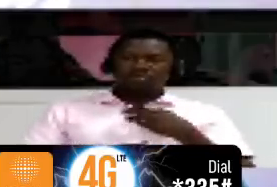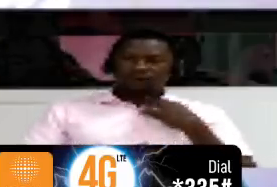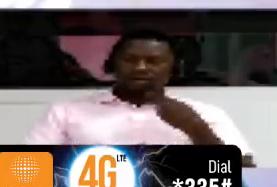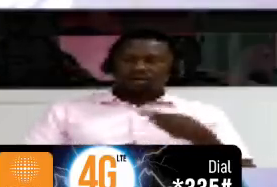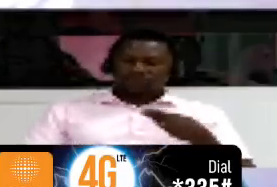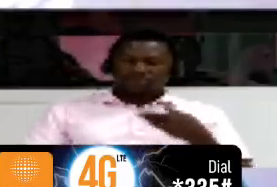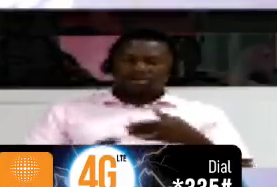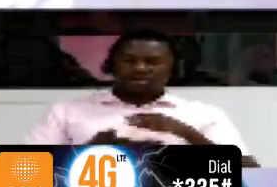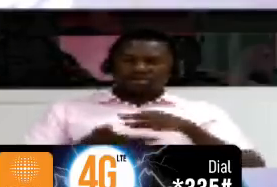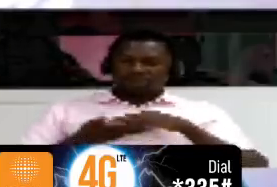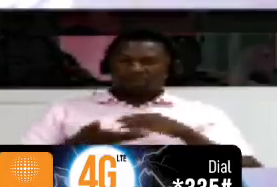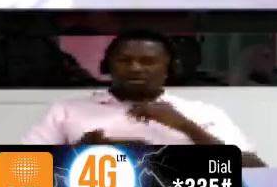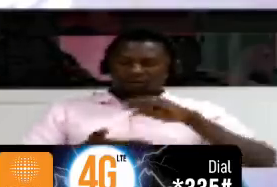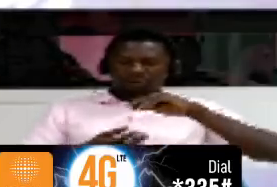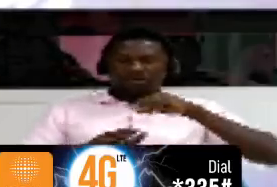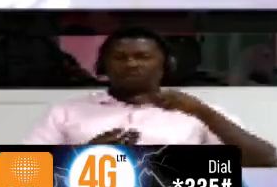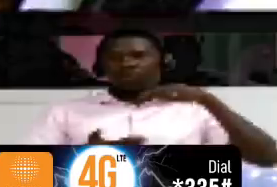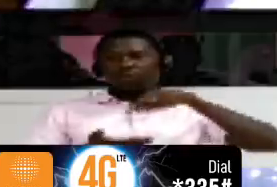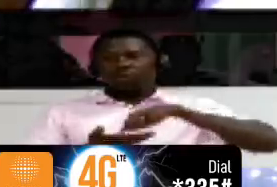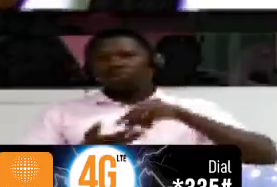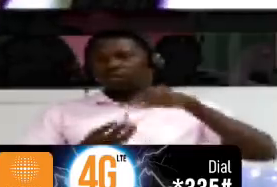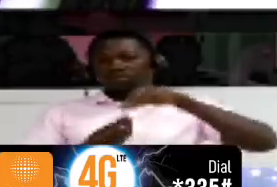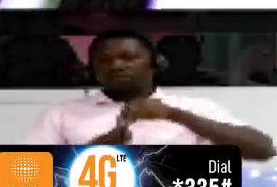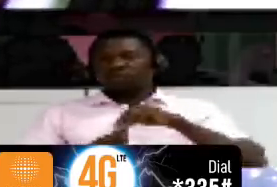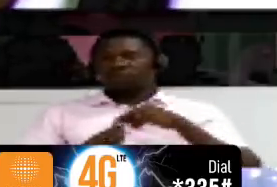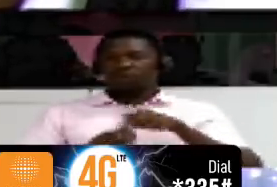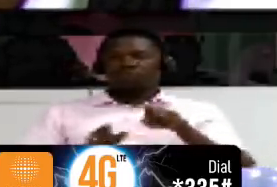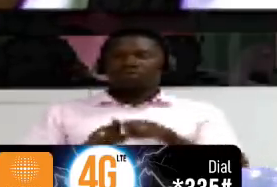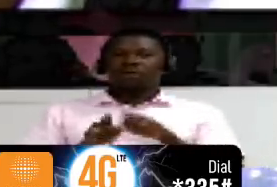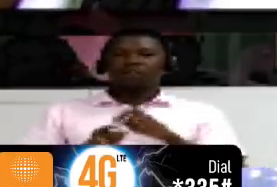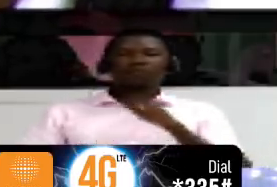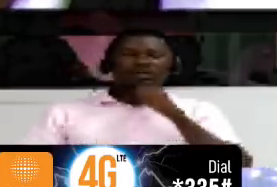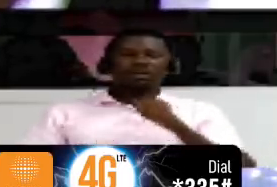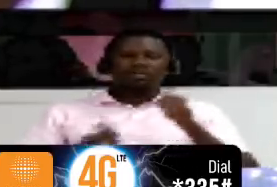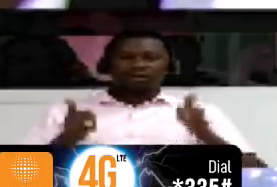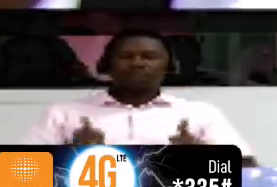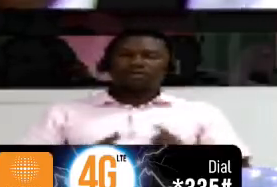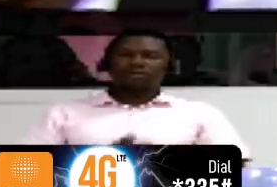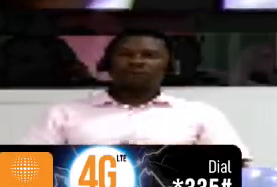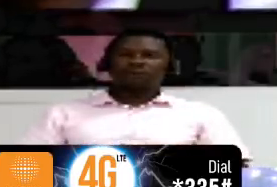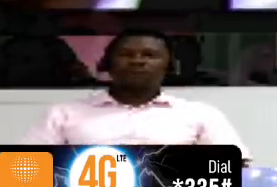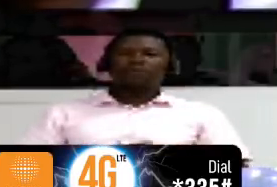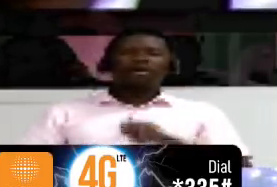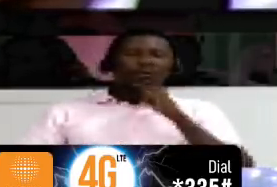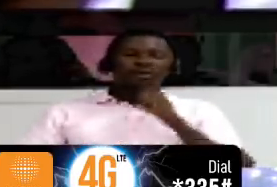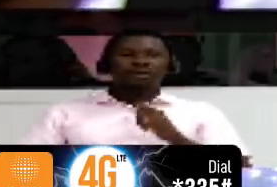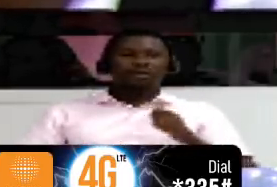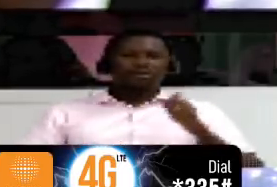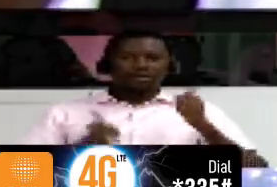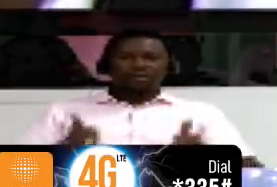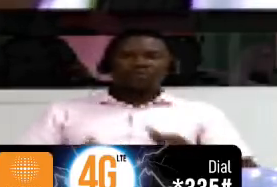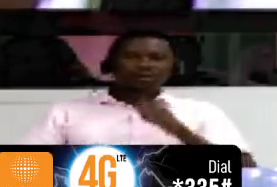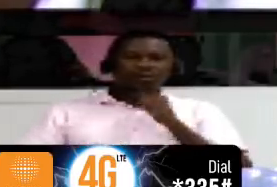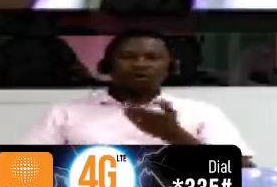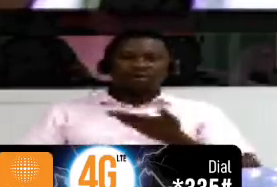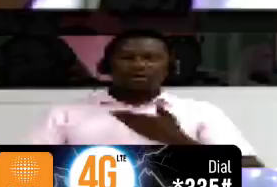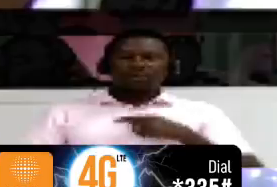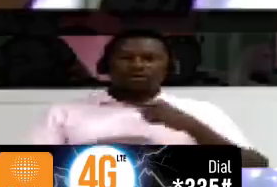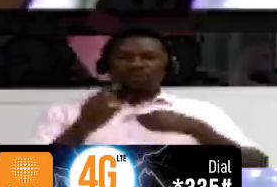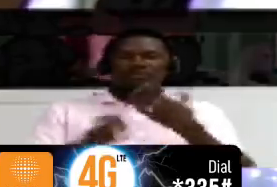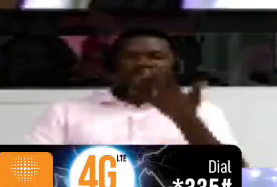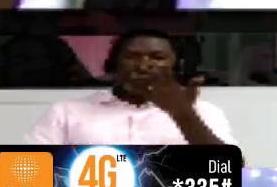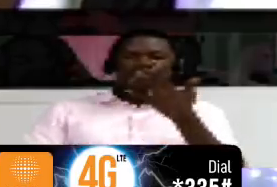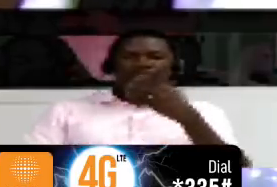a point with the chairman. Okay. Thank you. Mr. Chairman, we have about 5 minutes left,